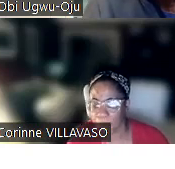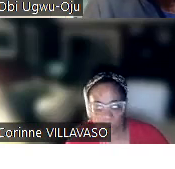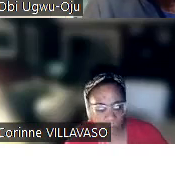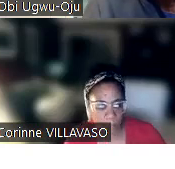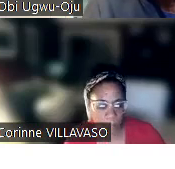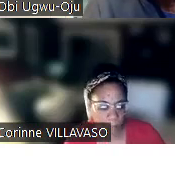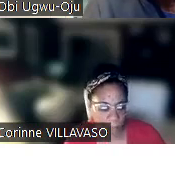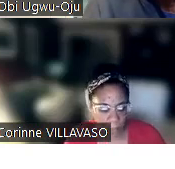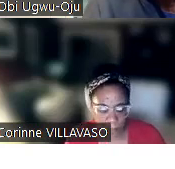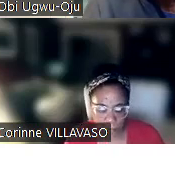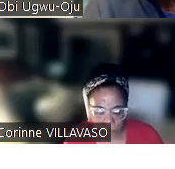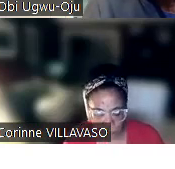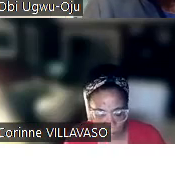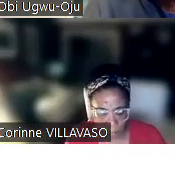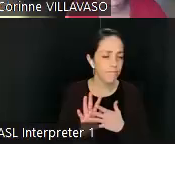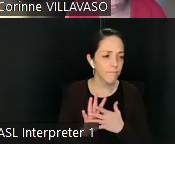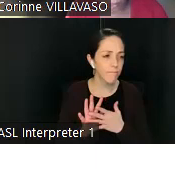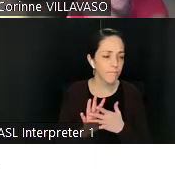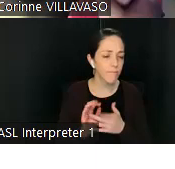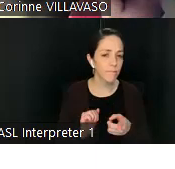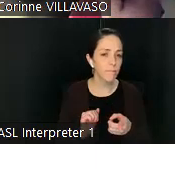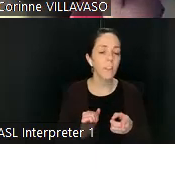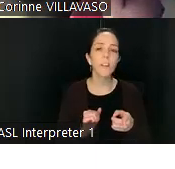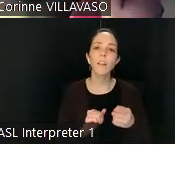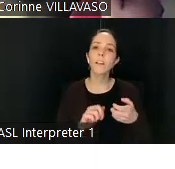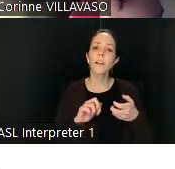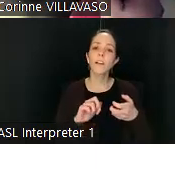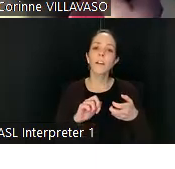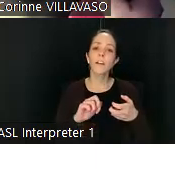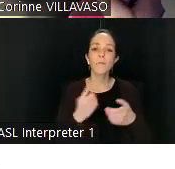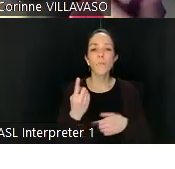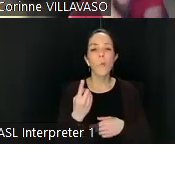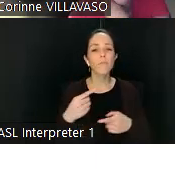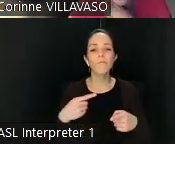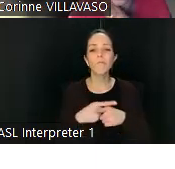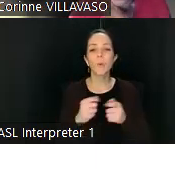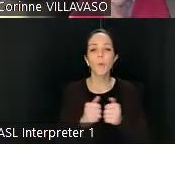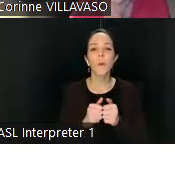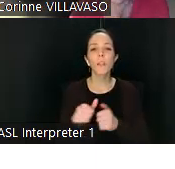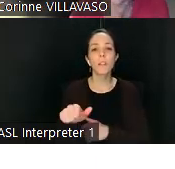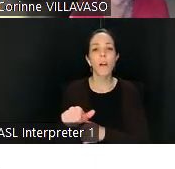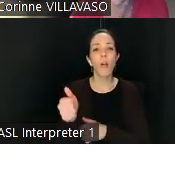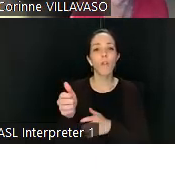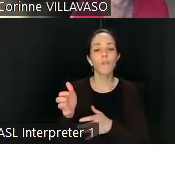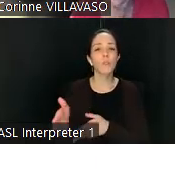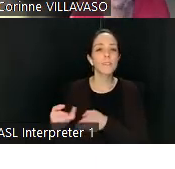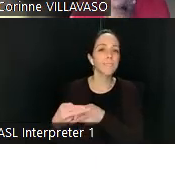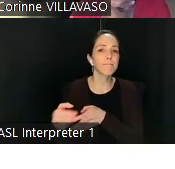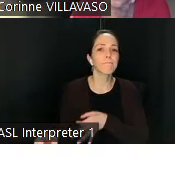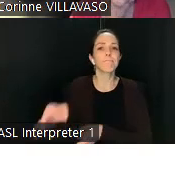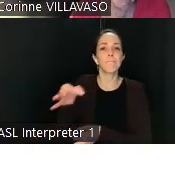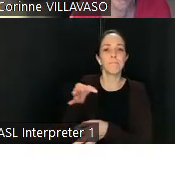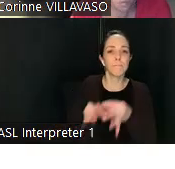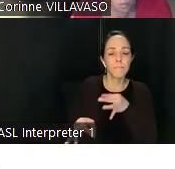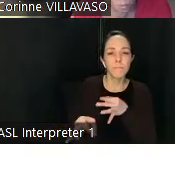and the issues with alternatives, not having experience and possibly sitting